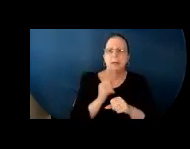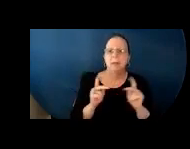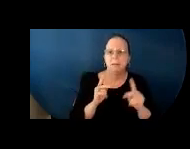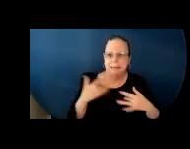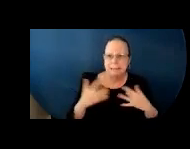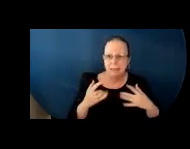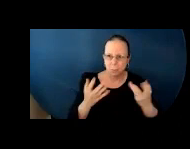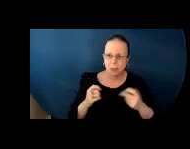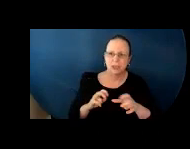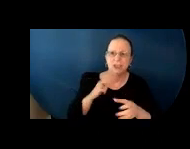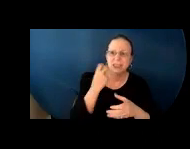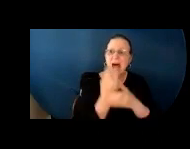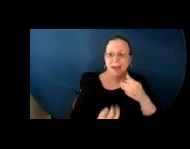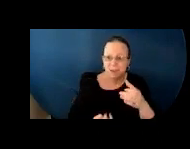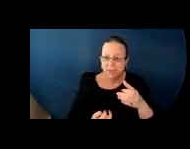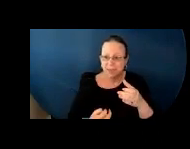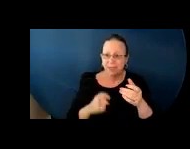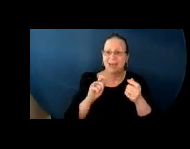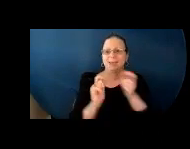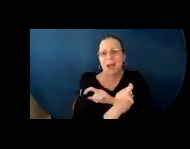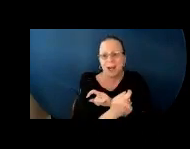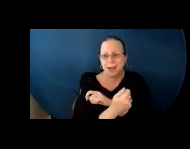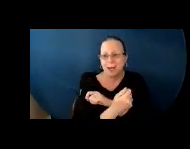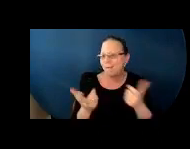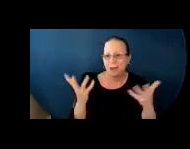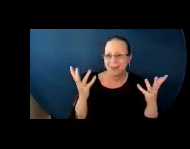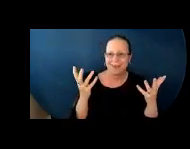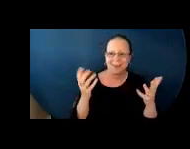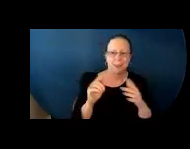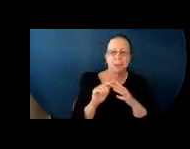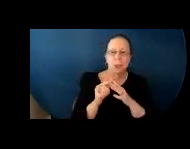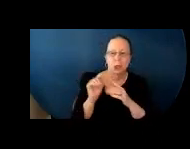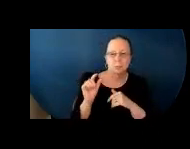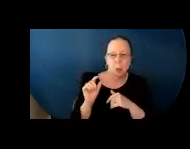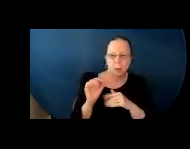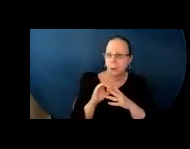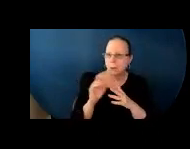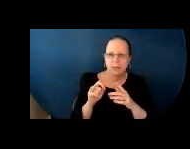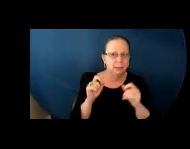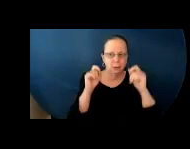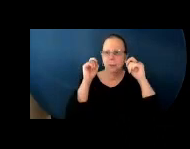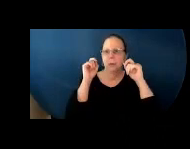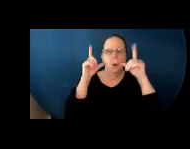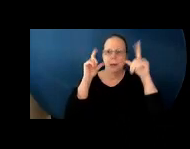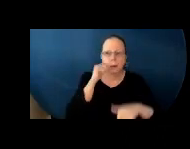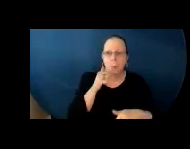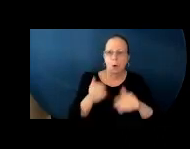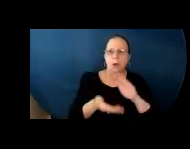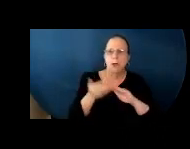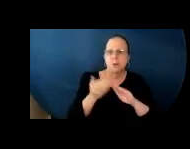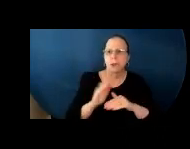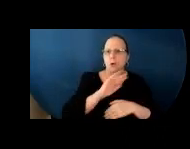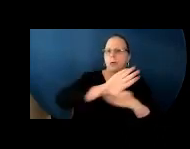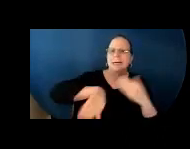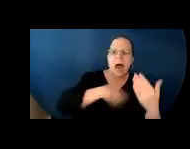in and change everything, right? Start small. You don't need to wake up tomorrow and run your entire IEP meeting, right? But what you